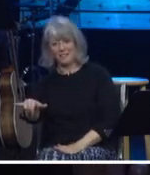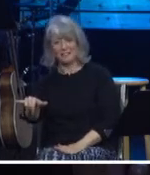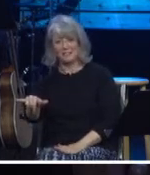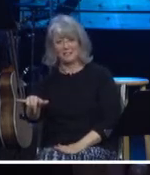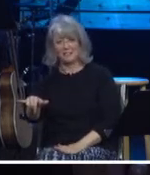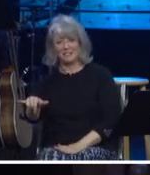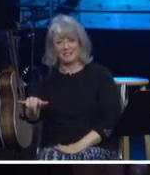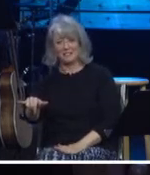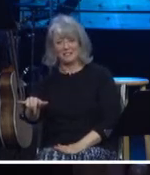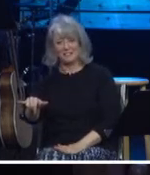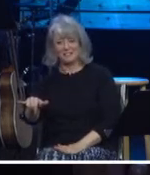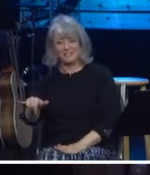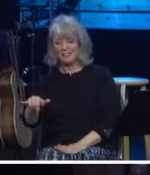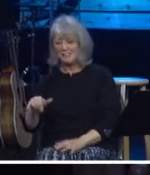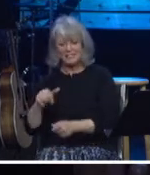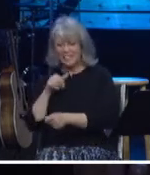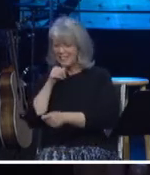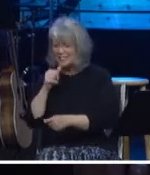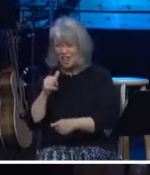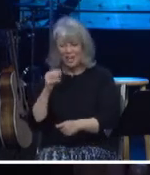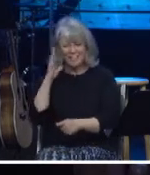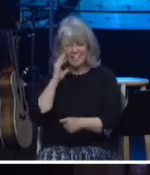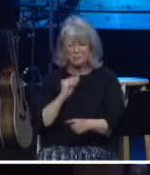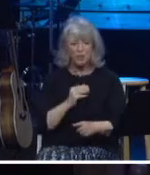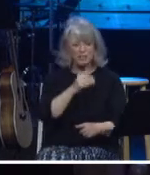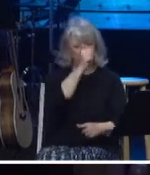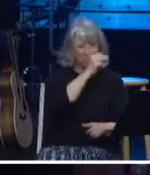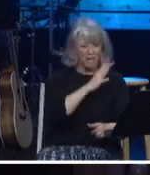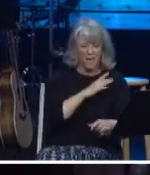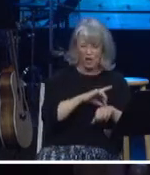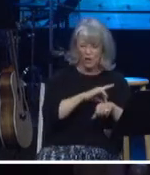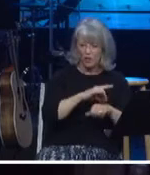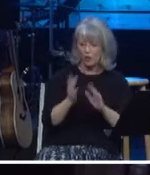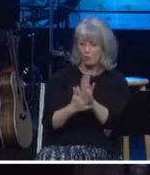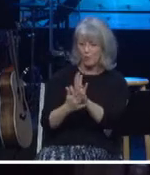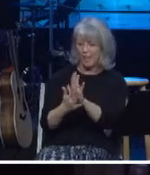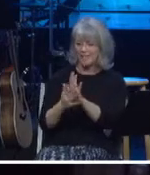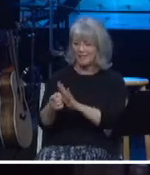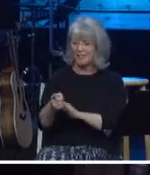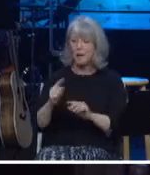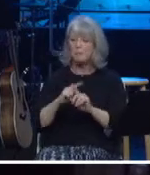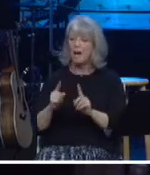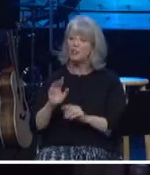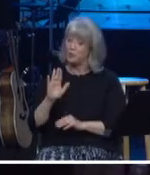the one, though he did not receive praise from men in this lifetime, he will receive